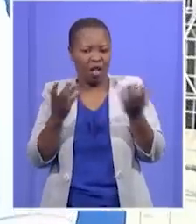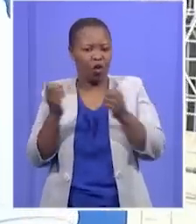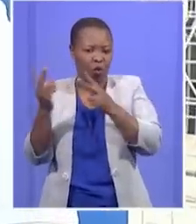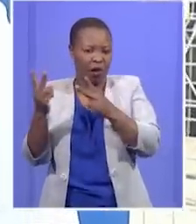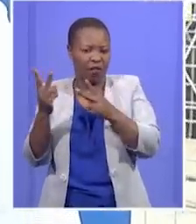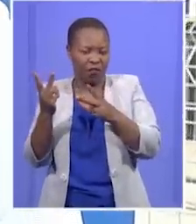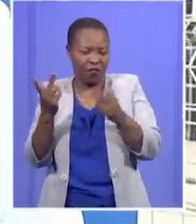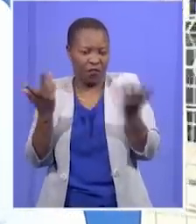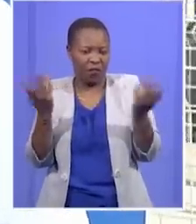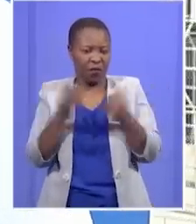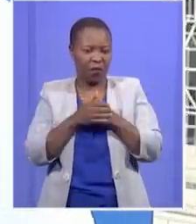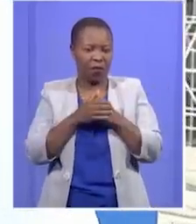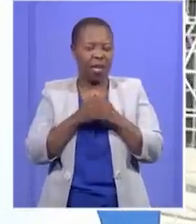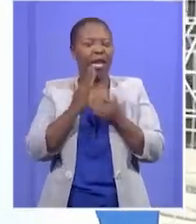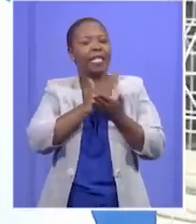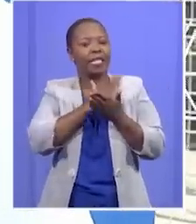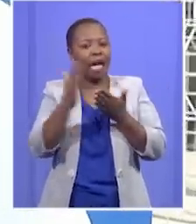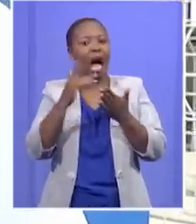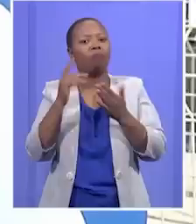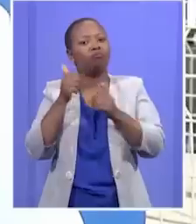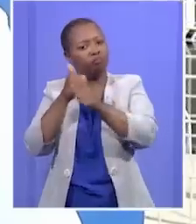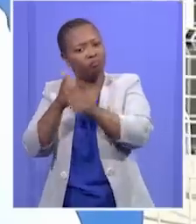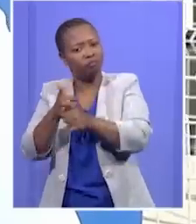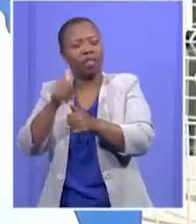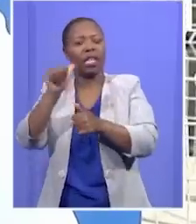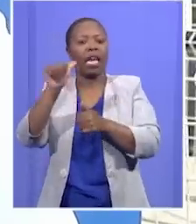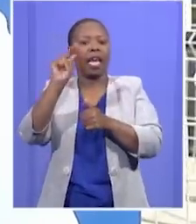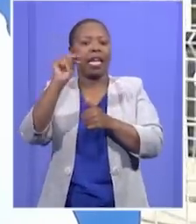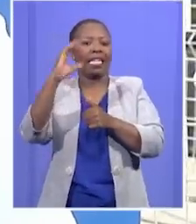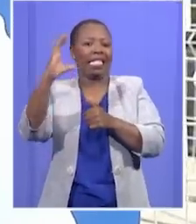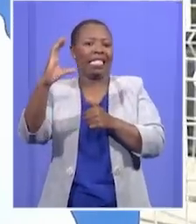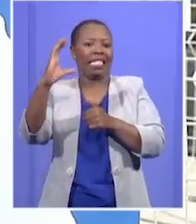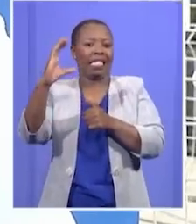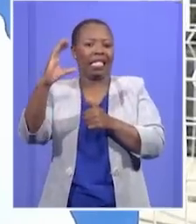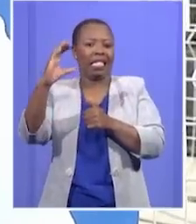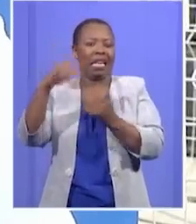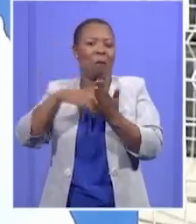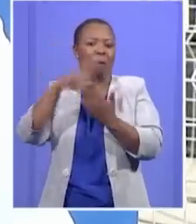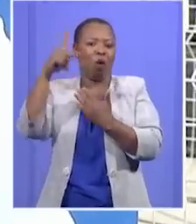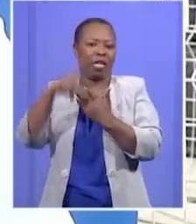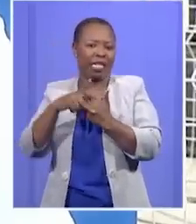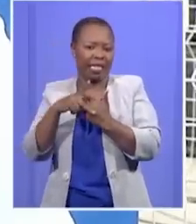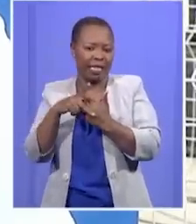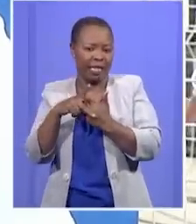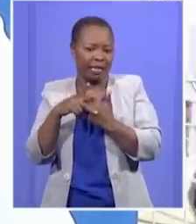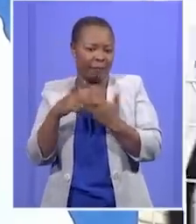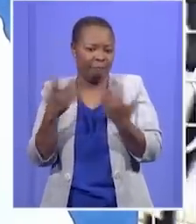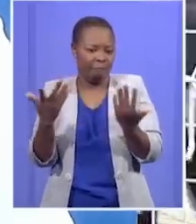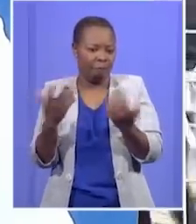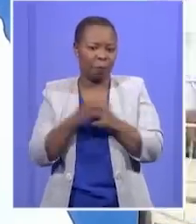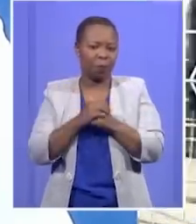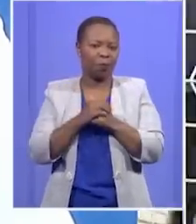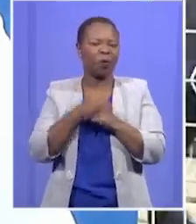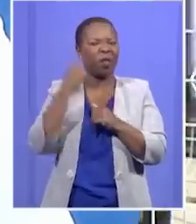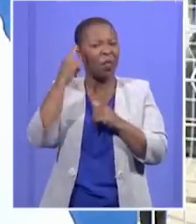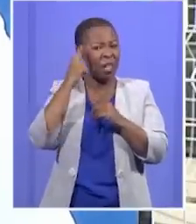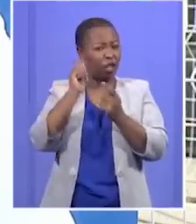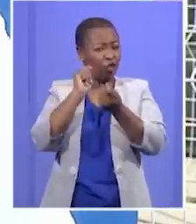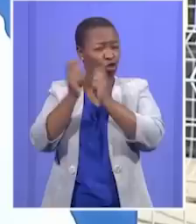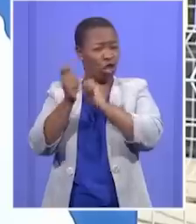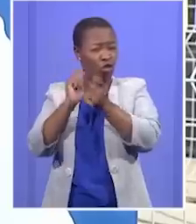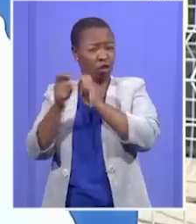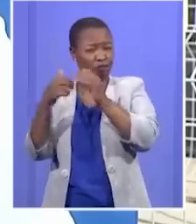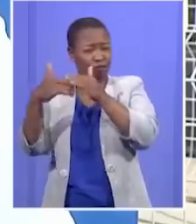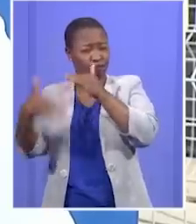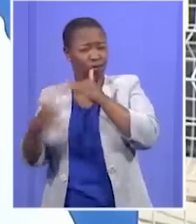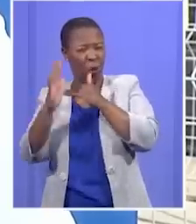ANC policies. So I don't think there'll be many changes. What for